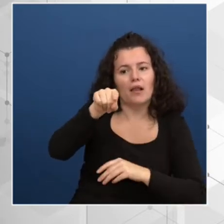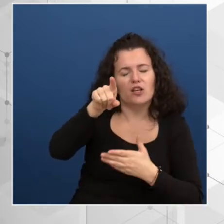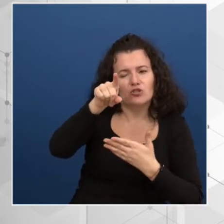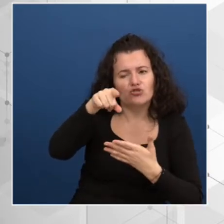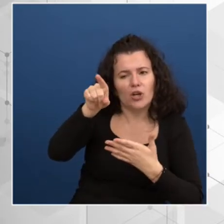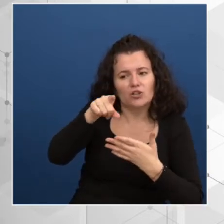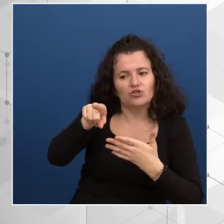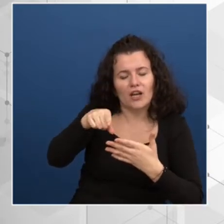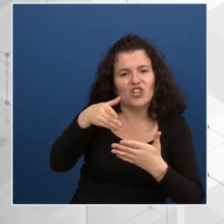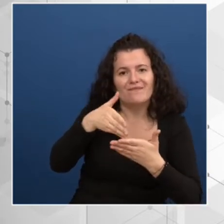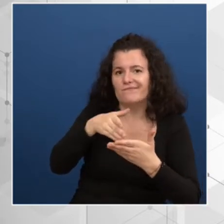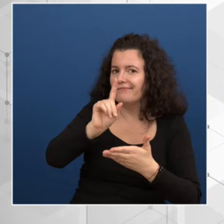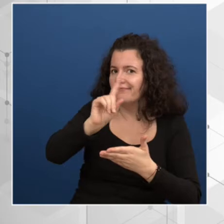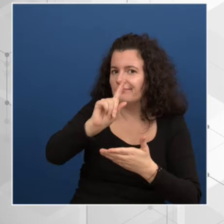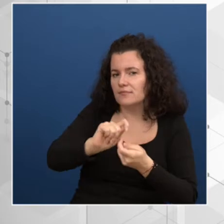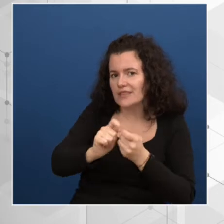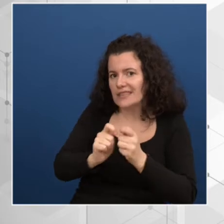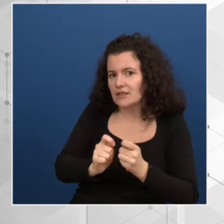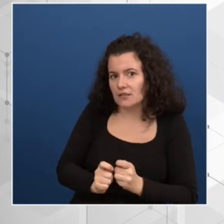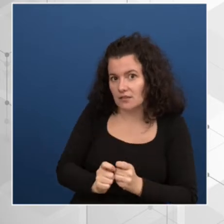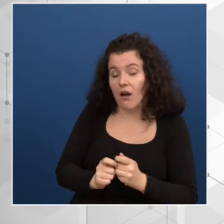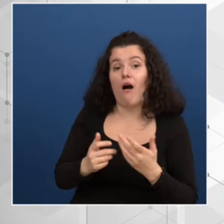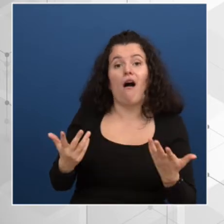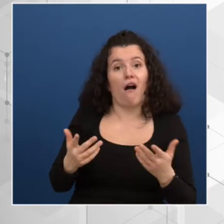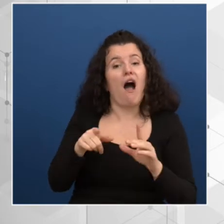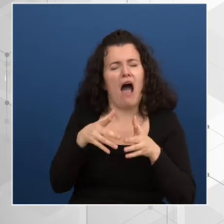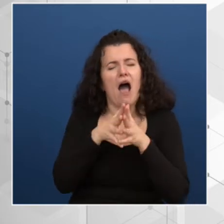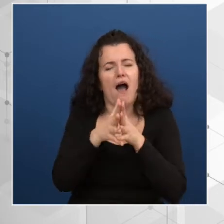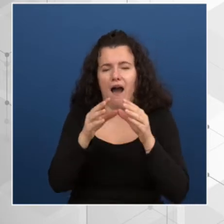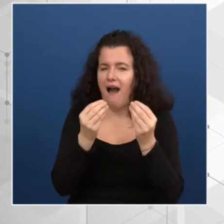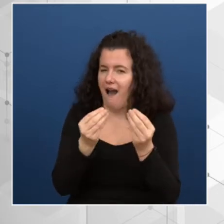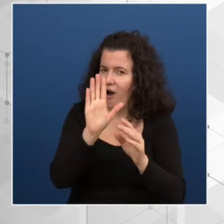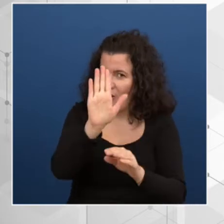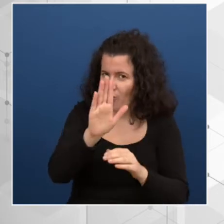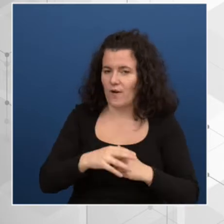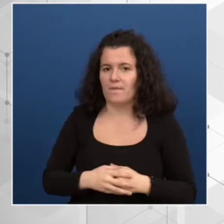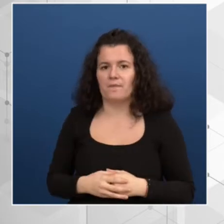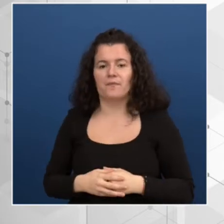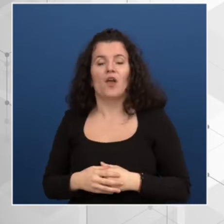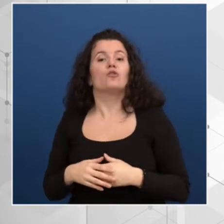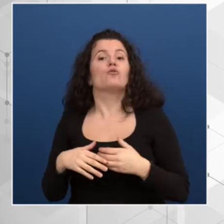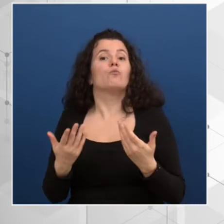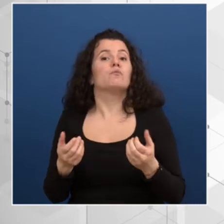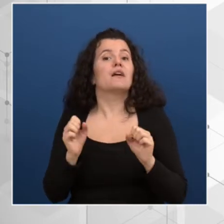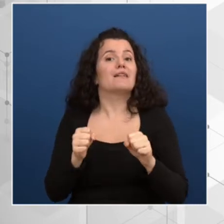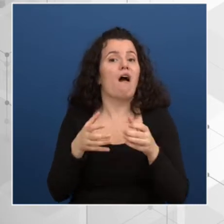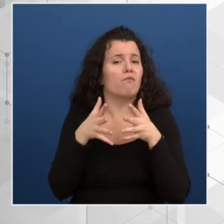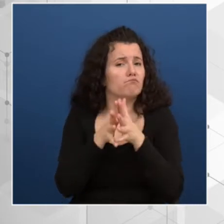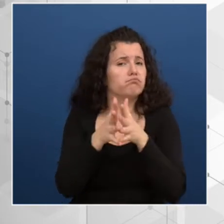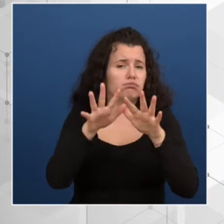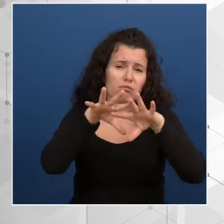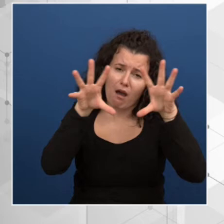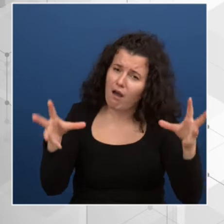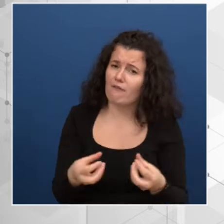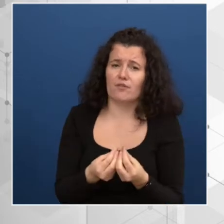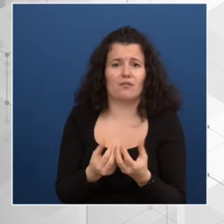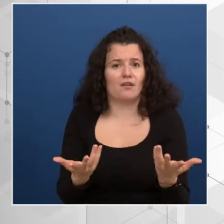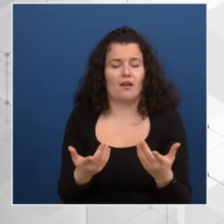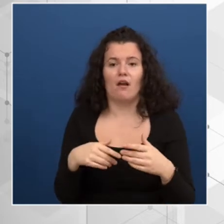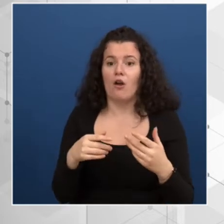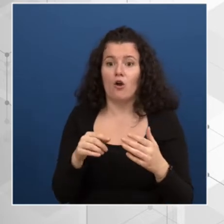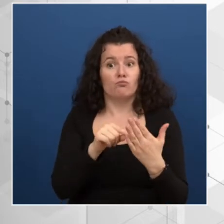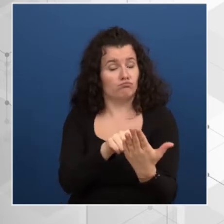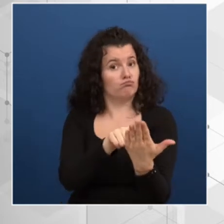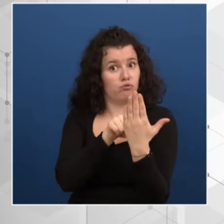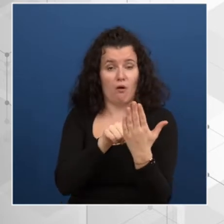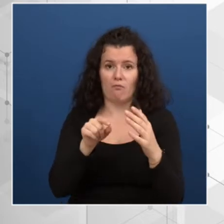gives you updates. It warns you of where there's issues with regards to accessibility. It shows you individual corrections and fixes that are